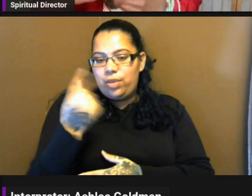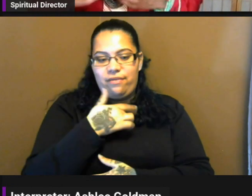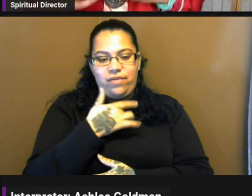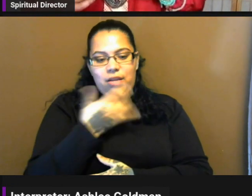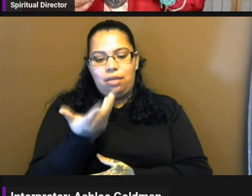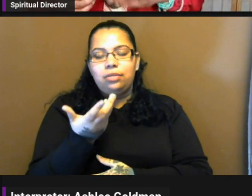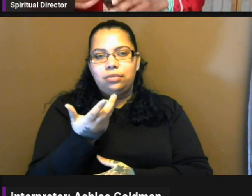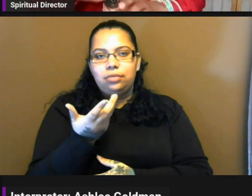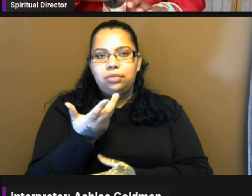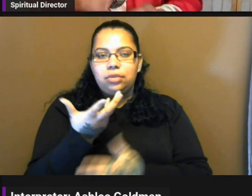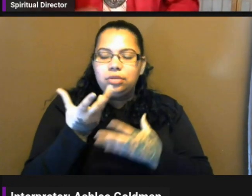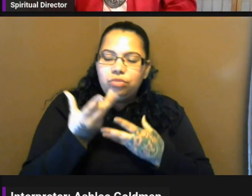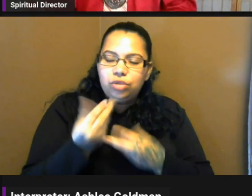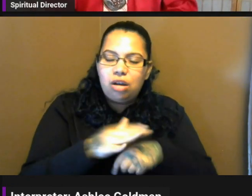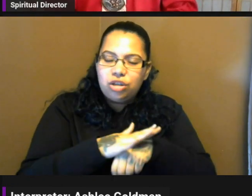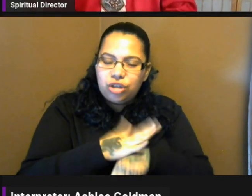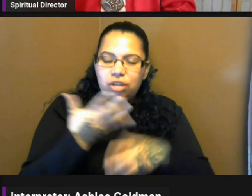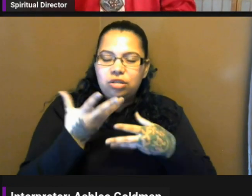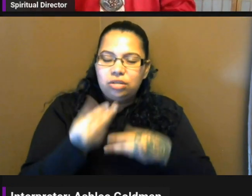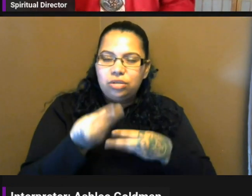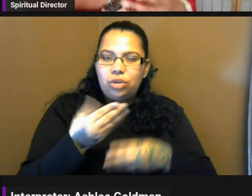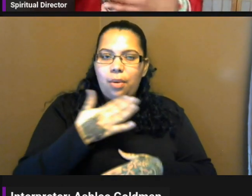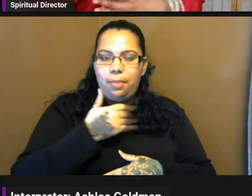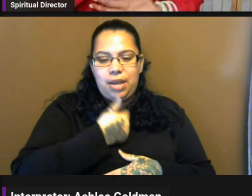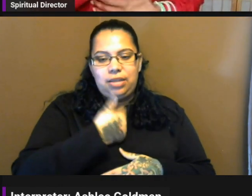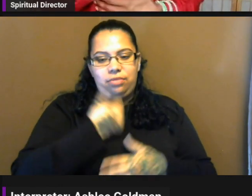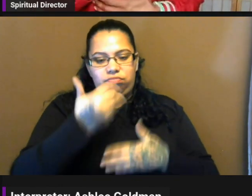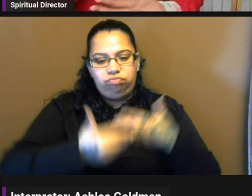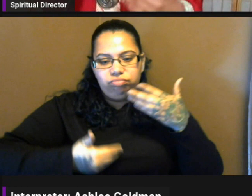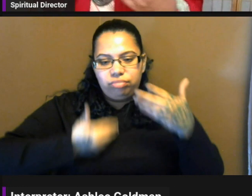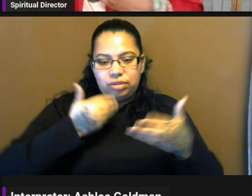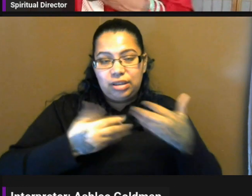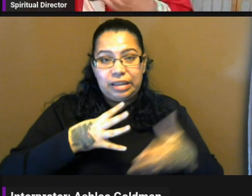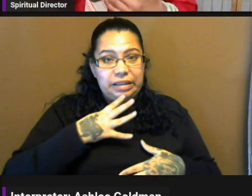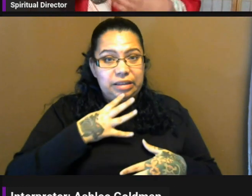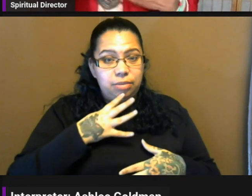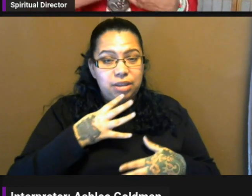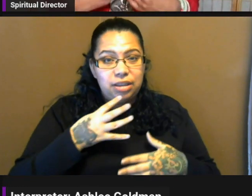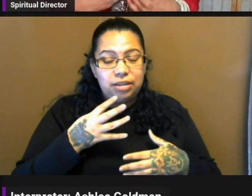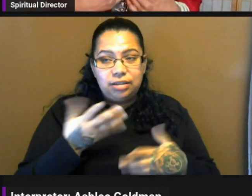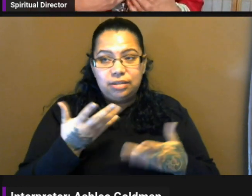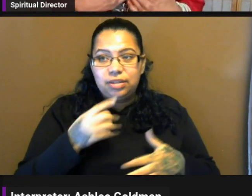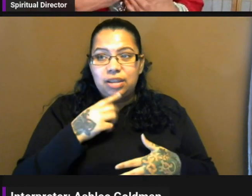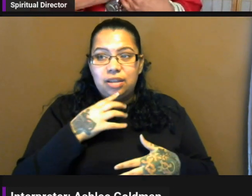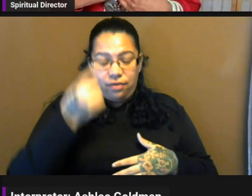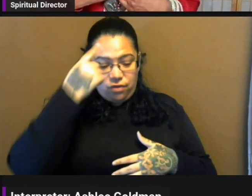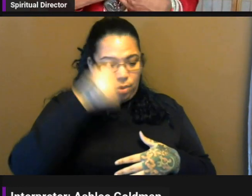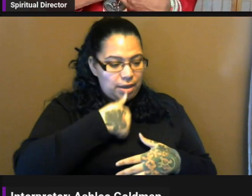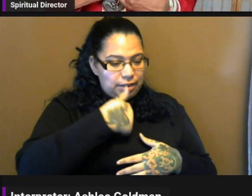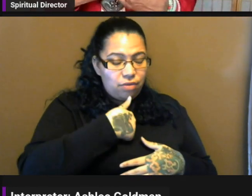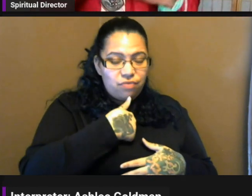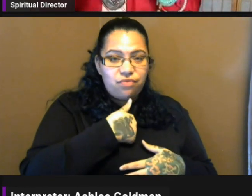am gentle with myself through the process. Now, as I speak these words, I know that what I am speaking of and for and about